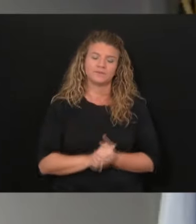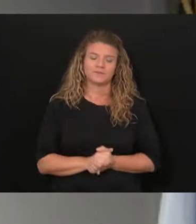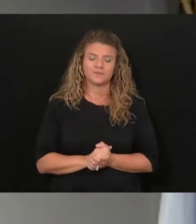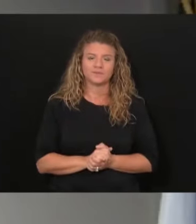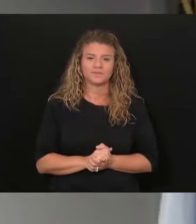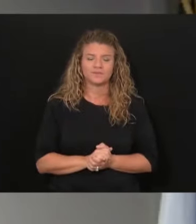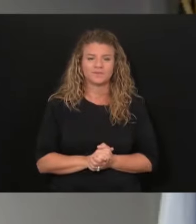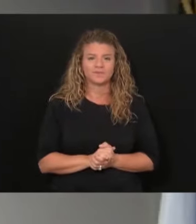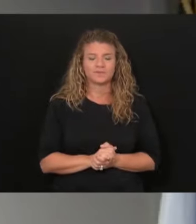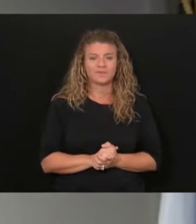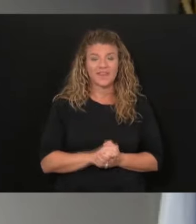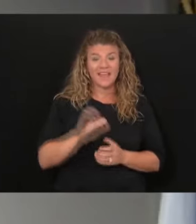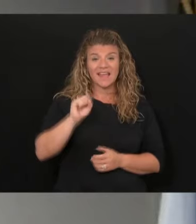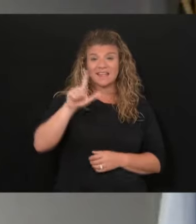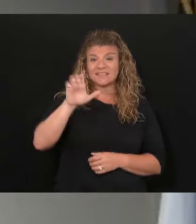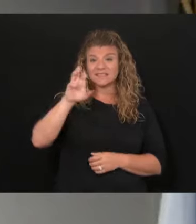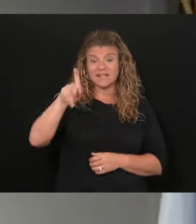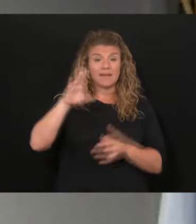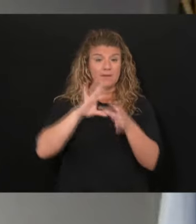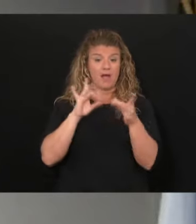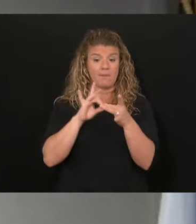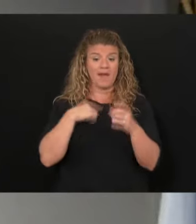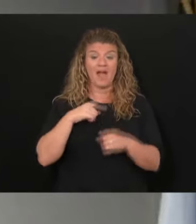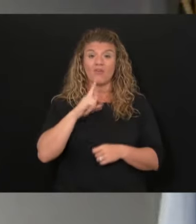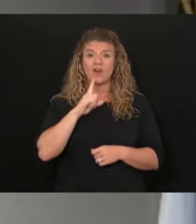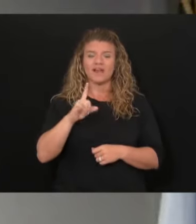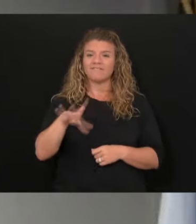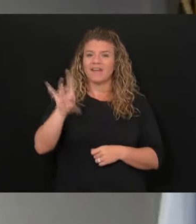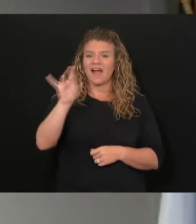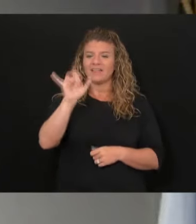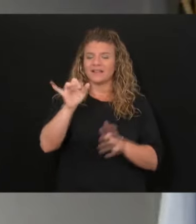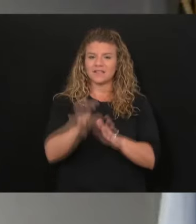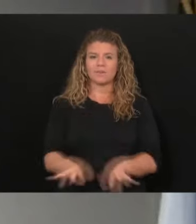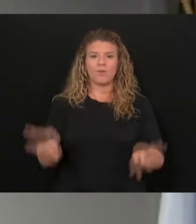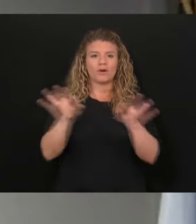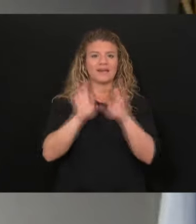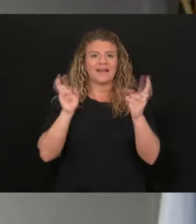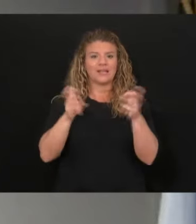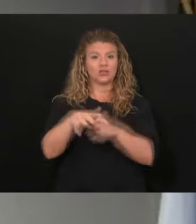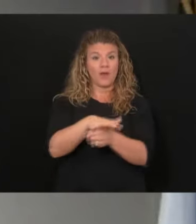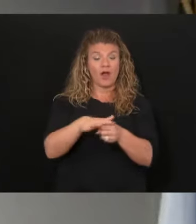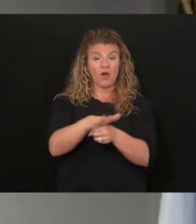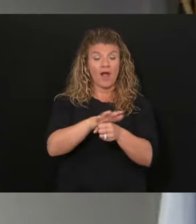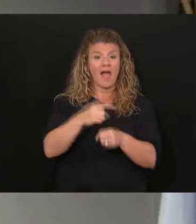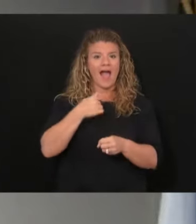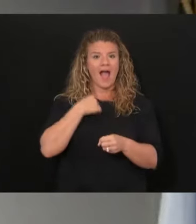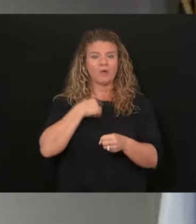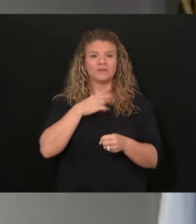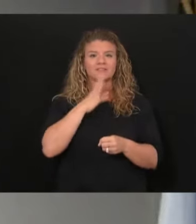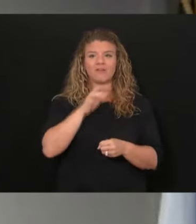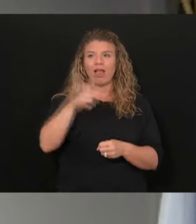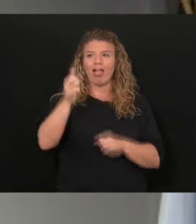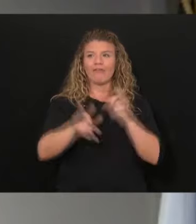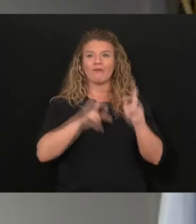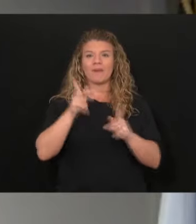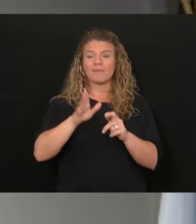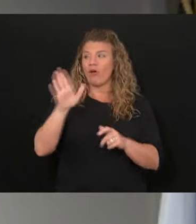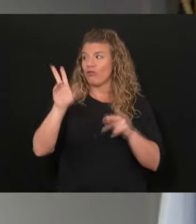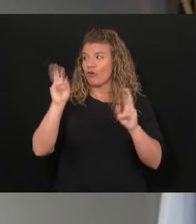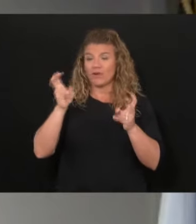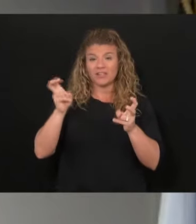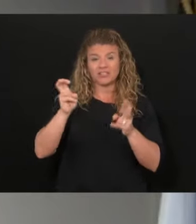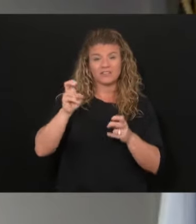find it's a really critical issue, an area. I was talking to folks on other topics, but we touched on this as well with our